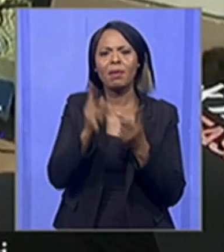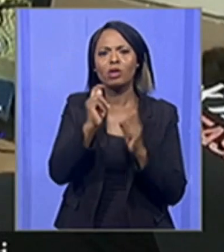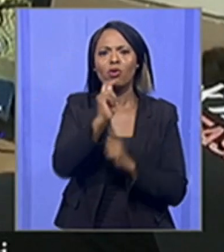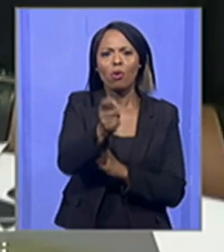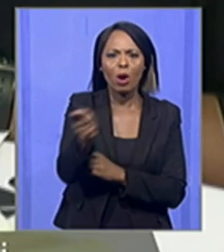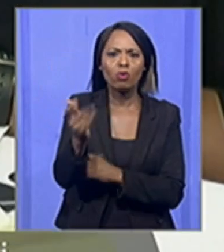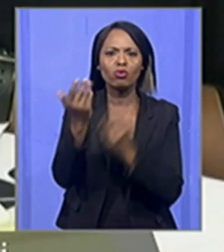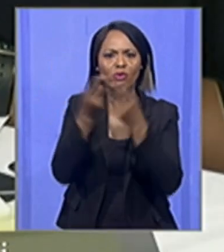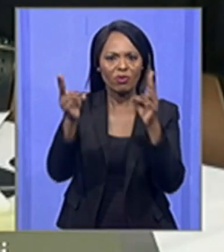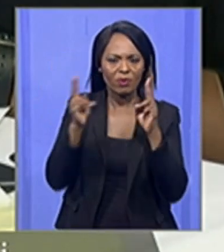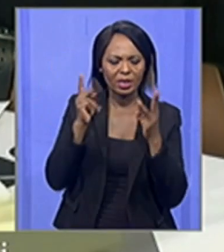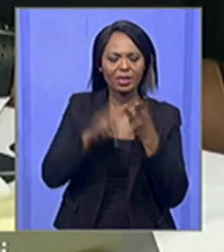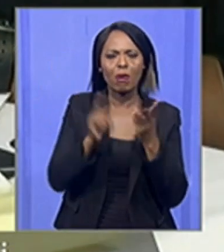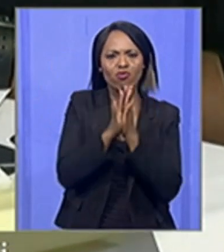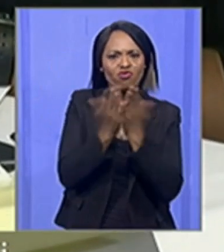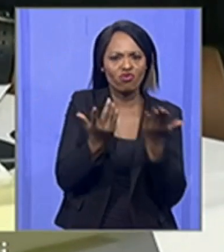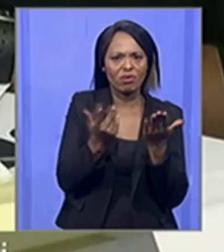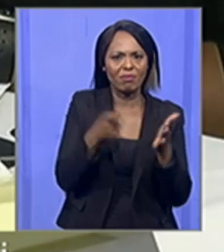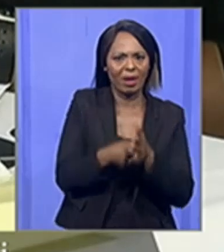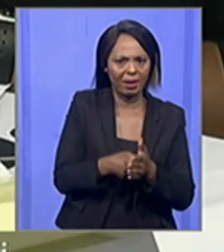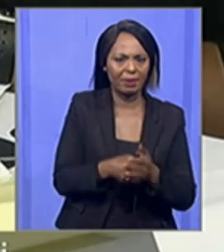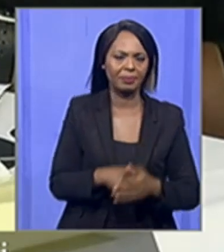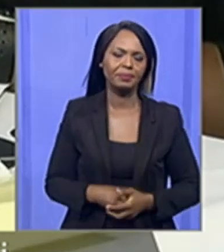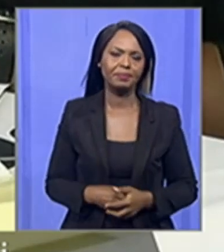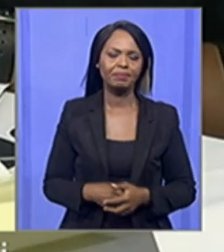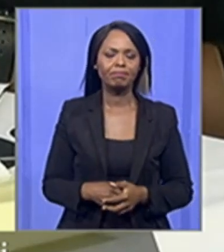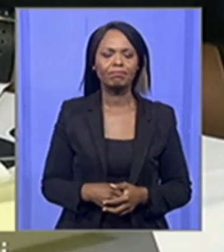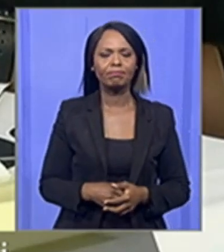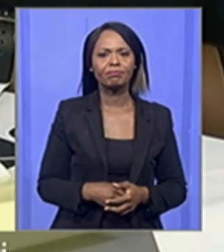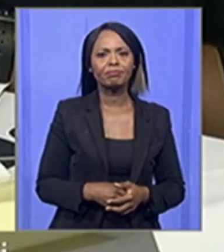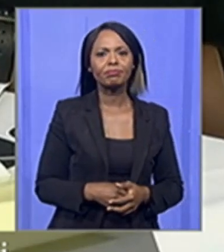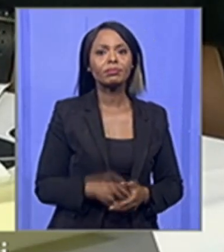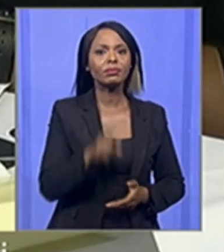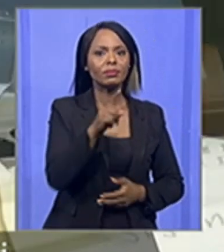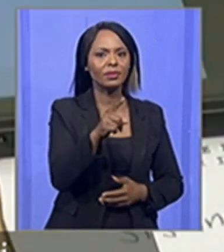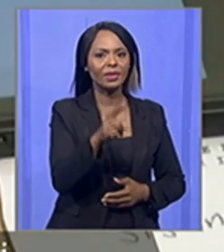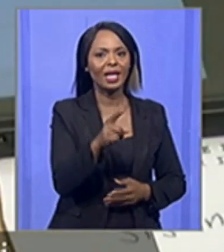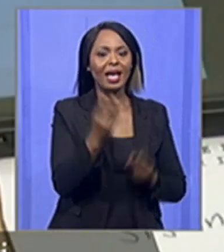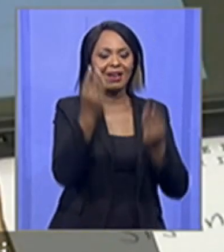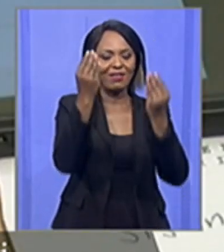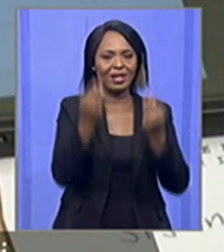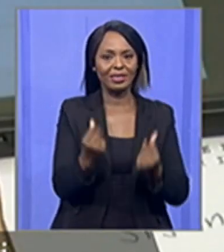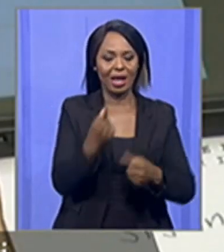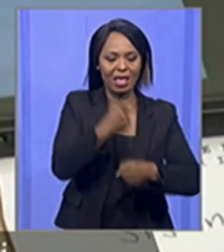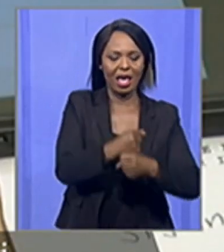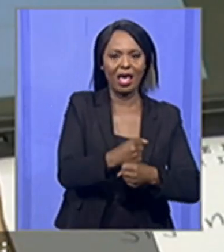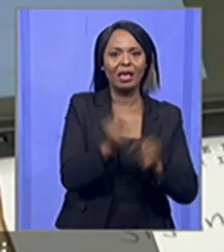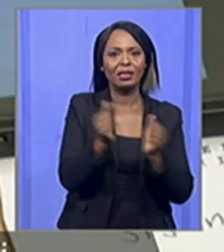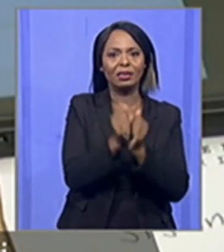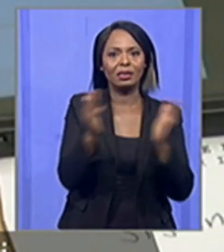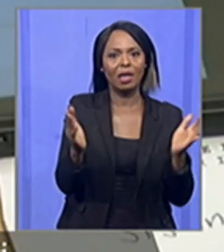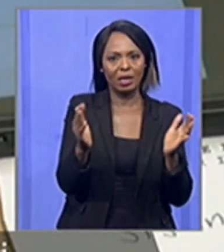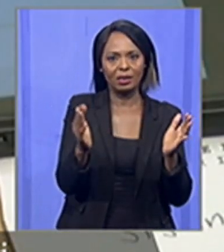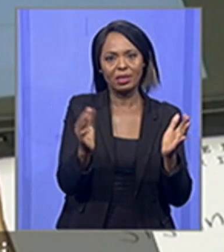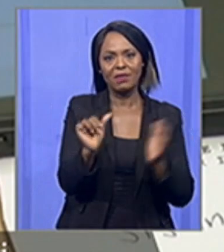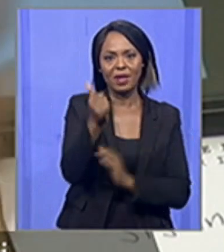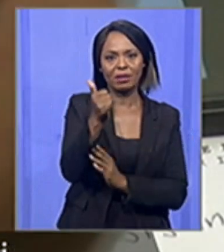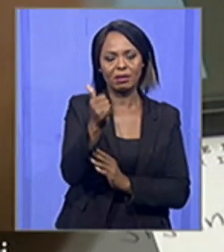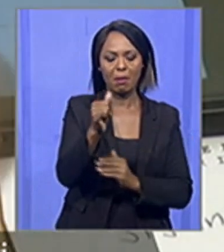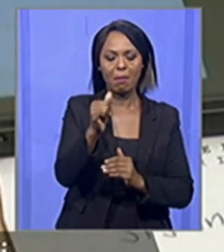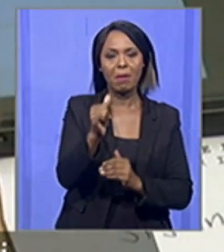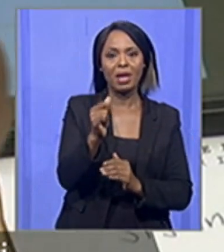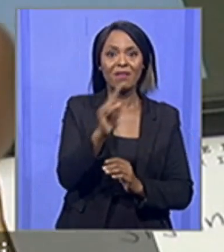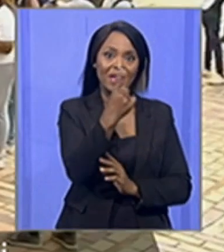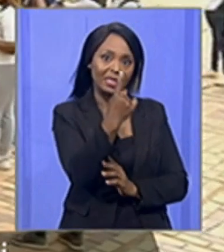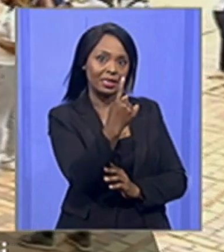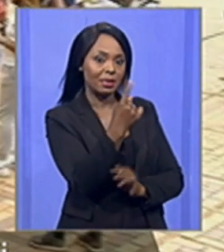dipuku tša bona tša go ithuta. Ngwaga wa dithuto, ngwaga wa mašheleng o thoma ka la pele kgweding ya April mo